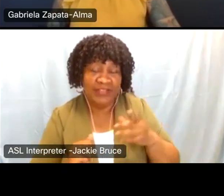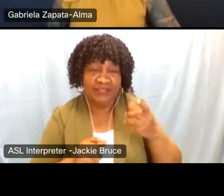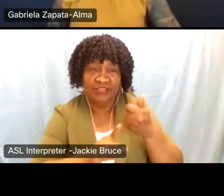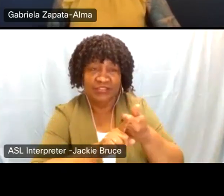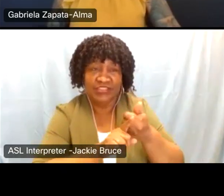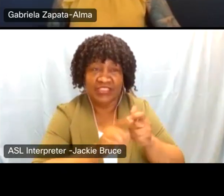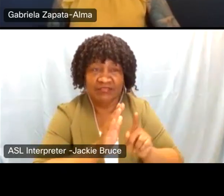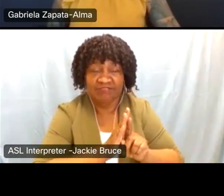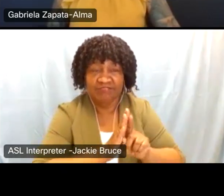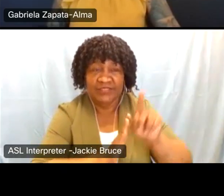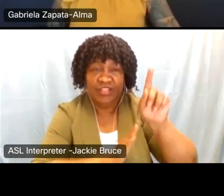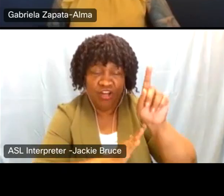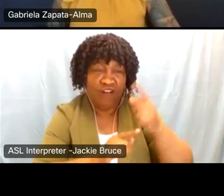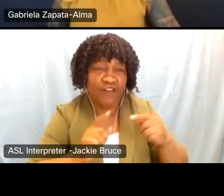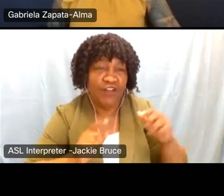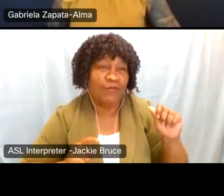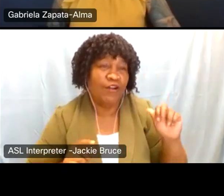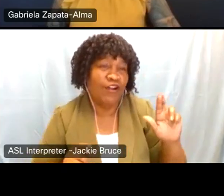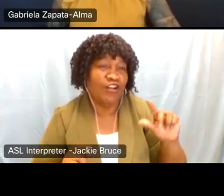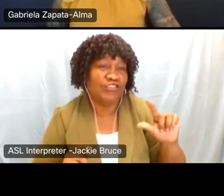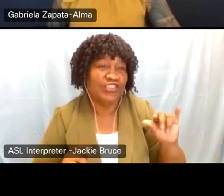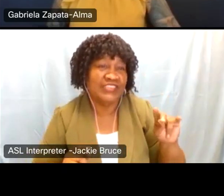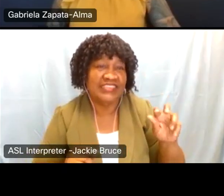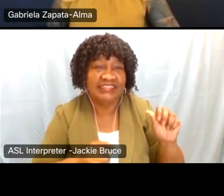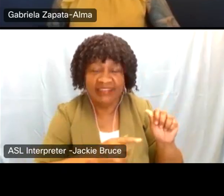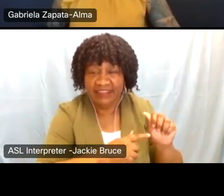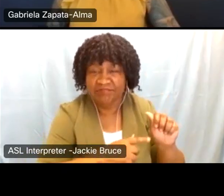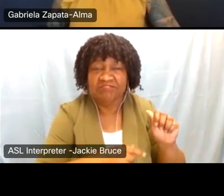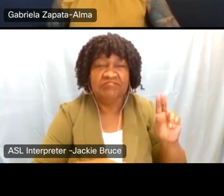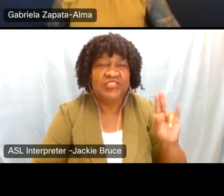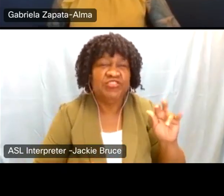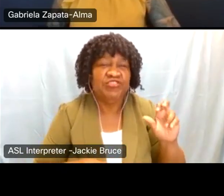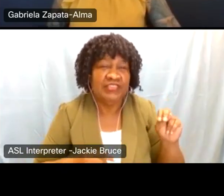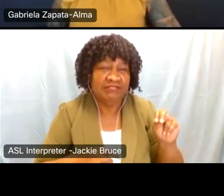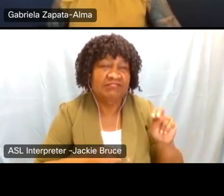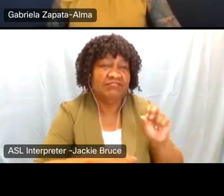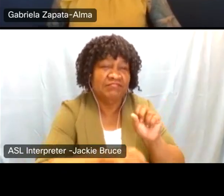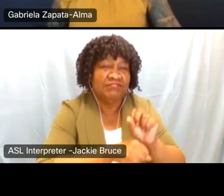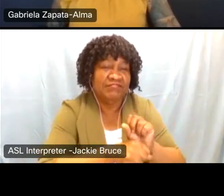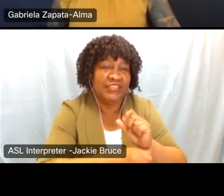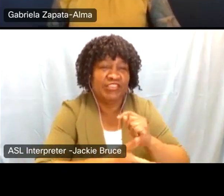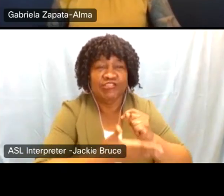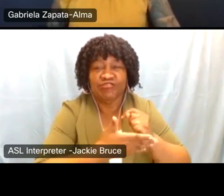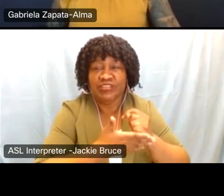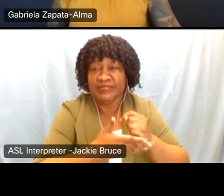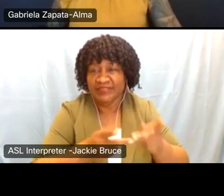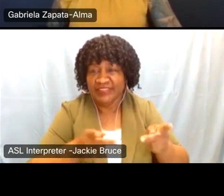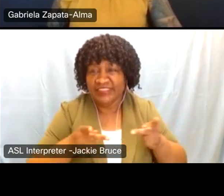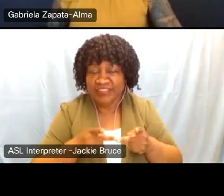union analyst. And she worked at a substance abuse and domestic violence treatment center in San